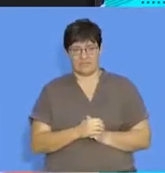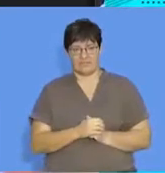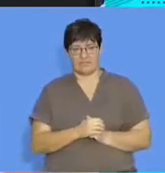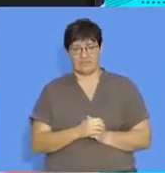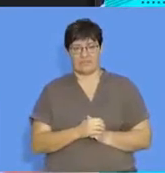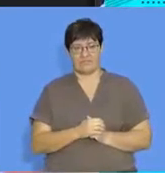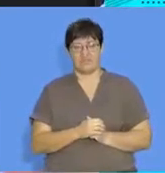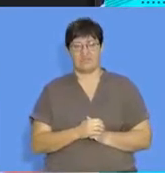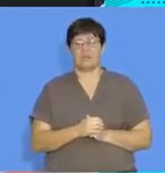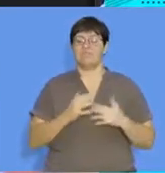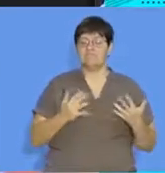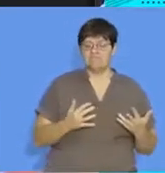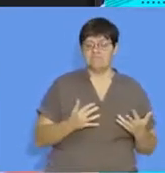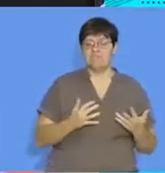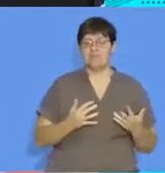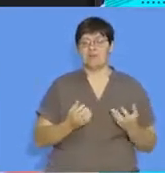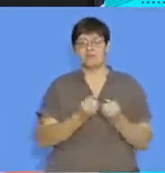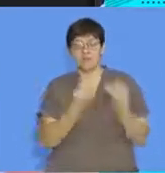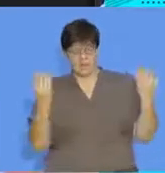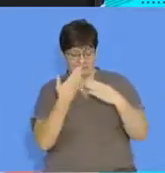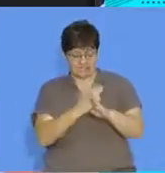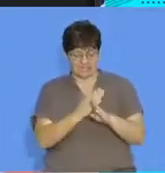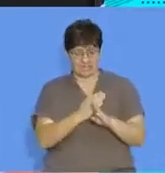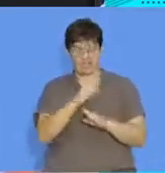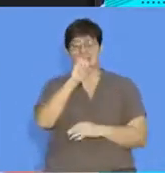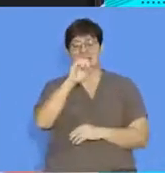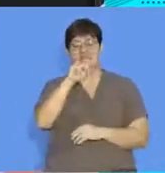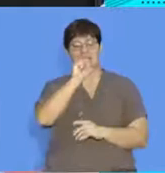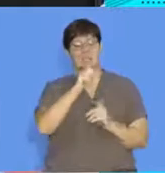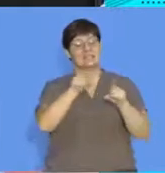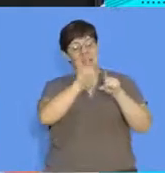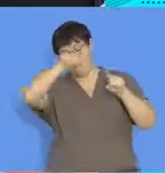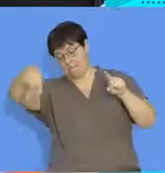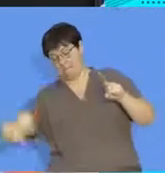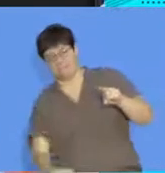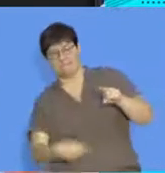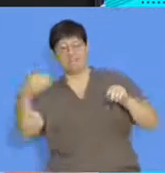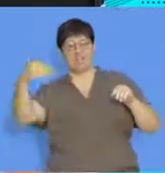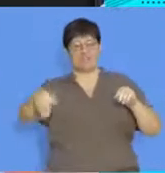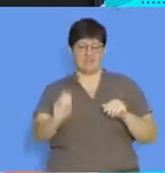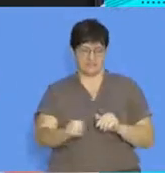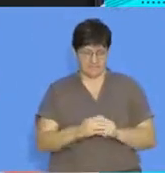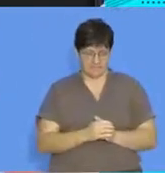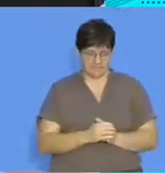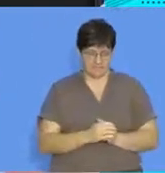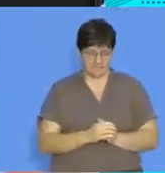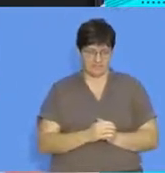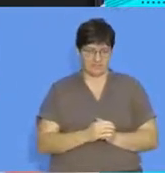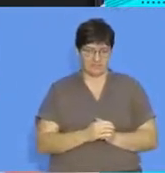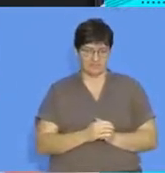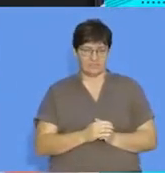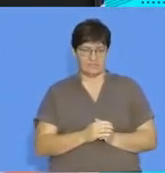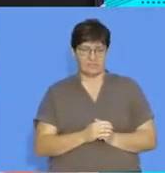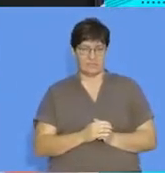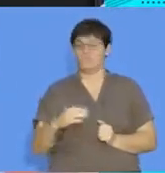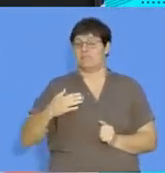resistance or the resistor inside the battery is actually in series with the resistors that are in the external circuit. Hence, we said if we are